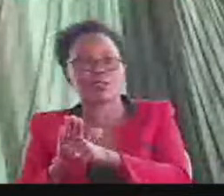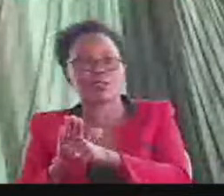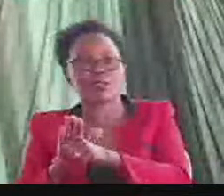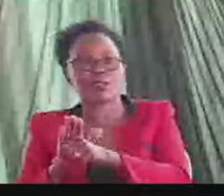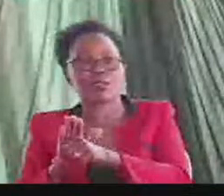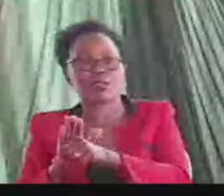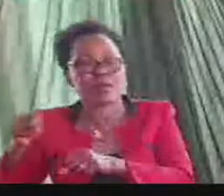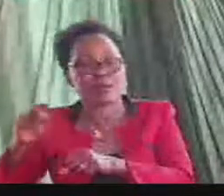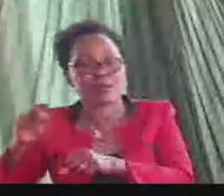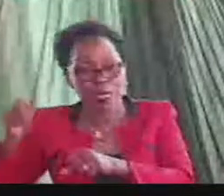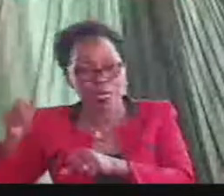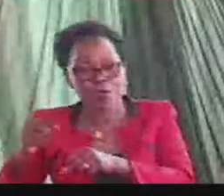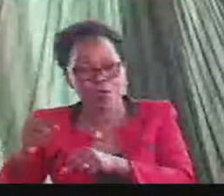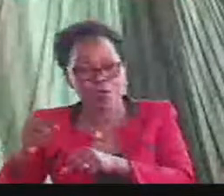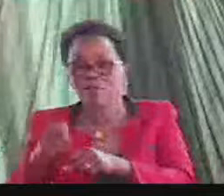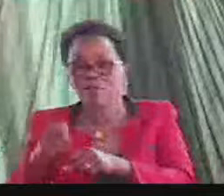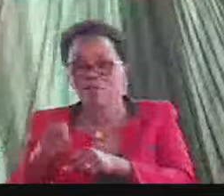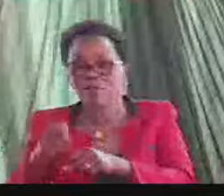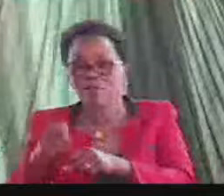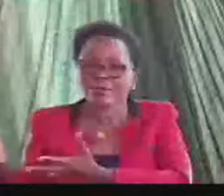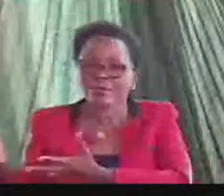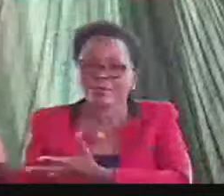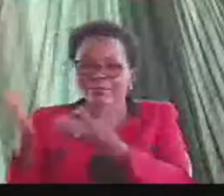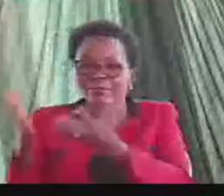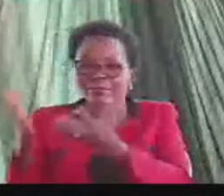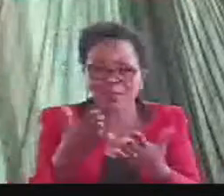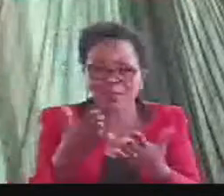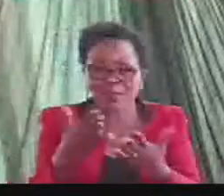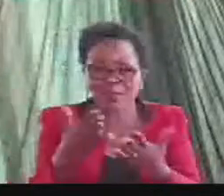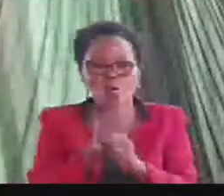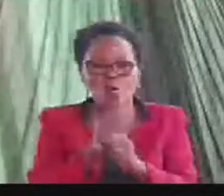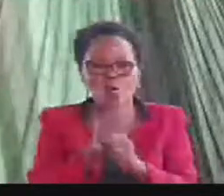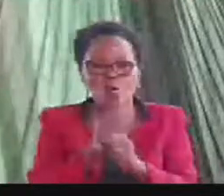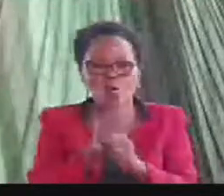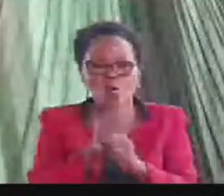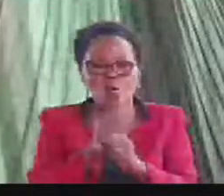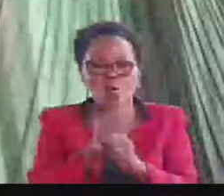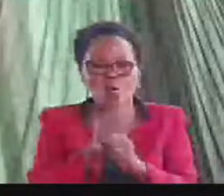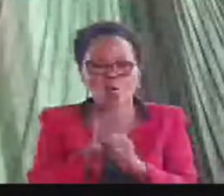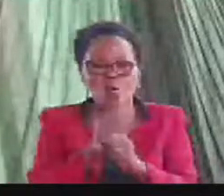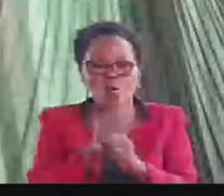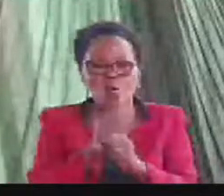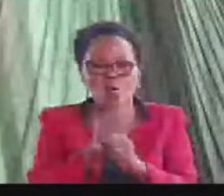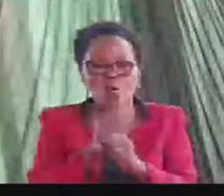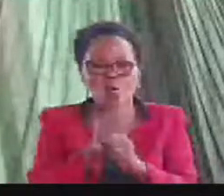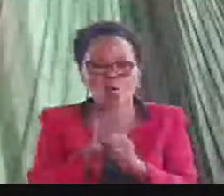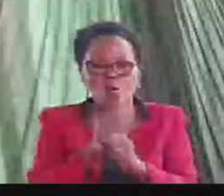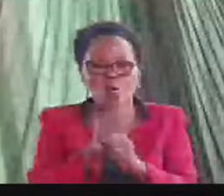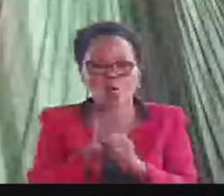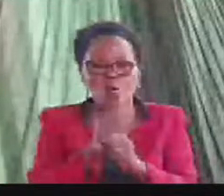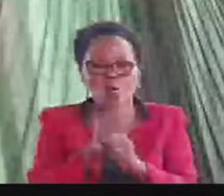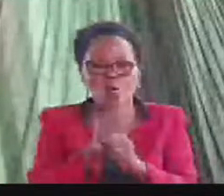You would go back to buy another one. So it can be an exercise in